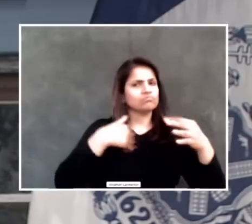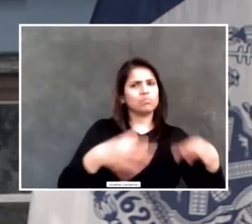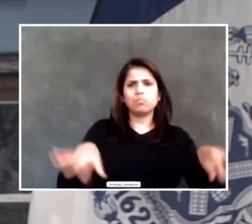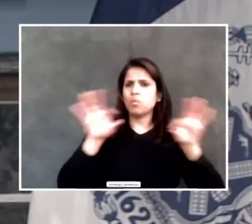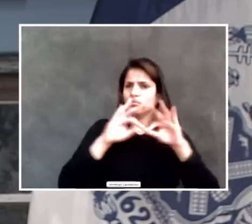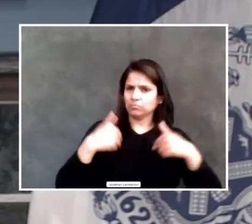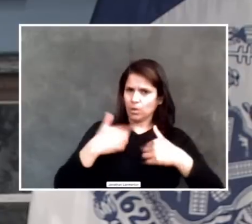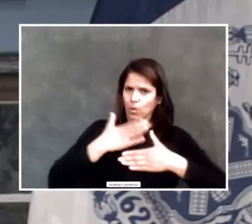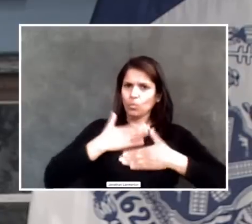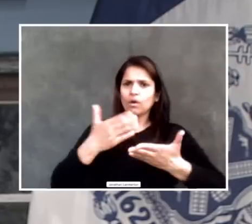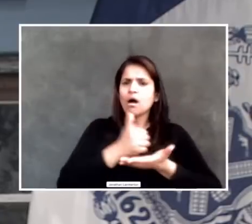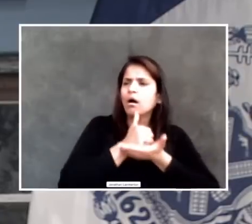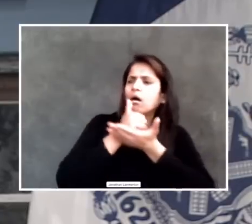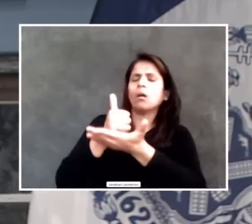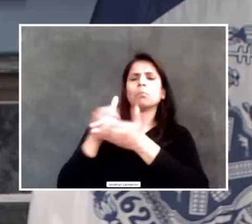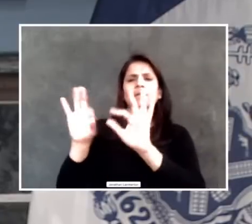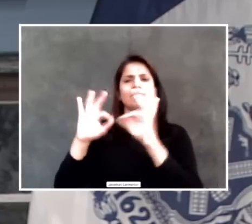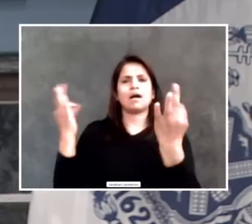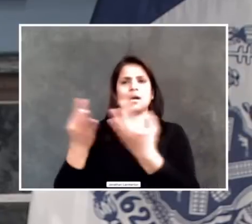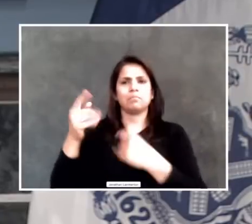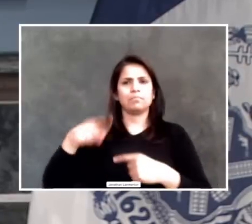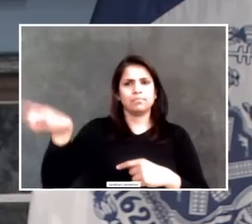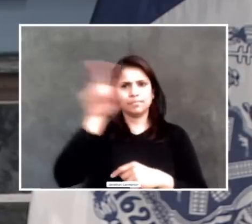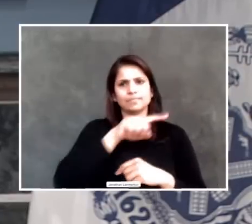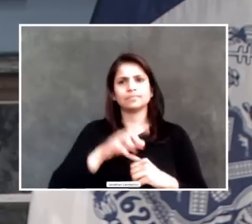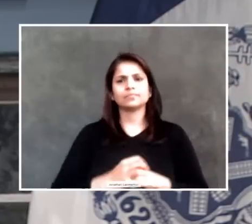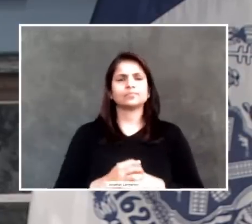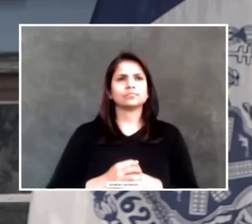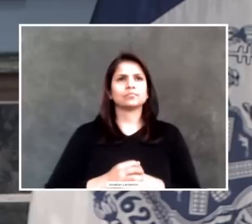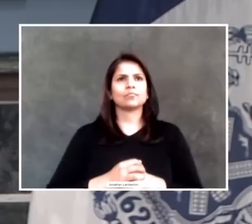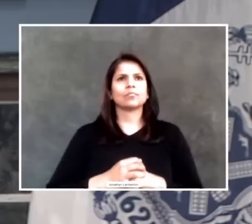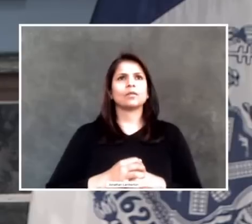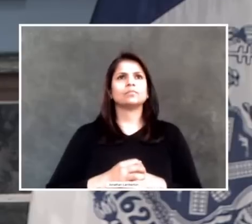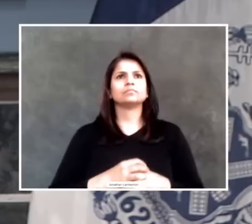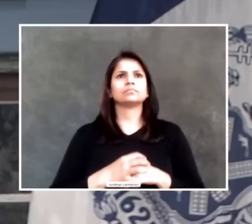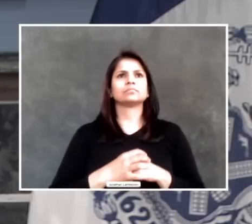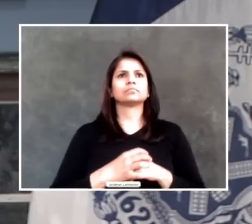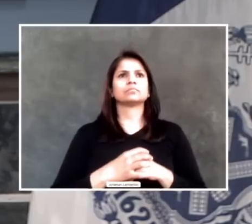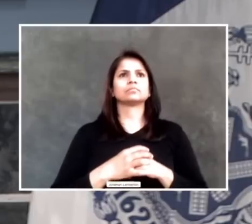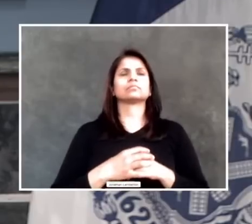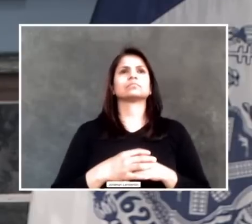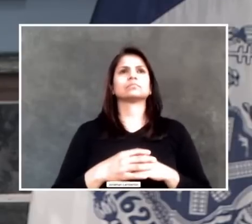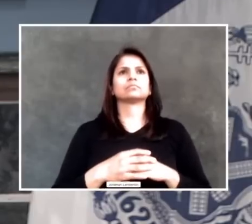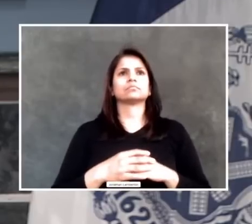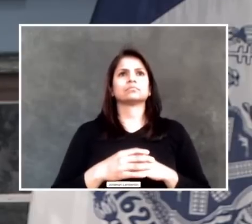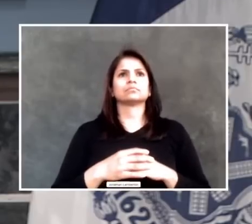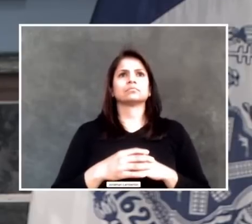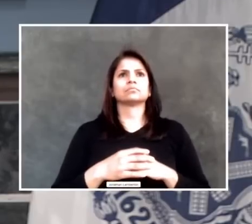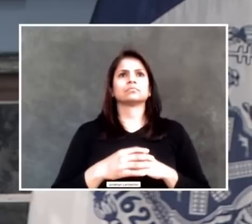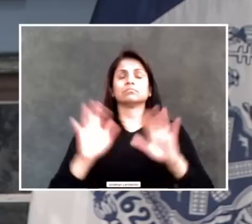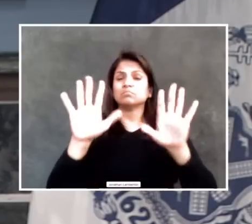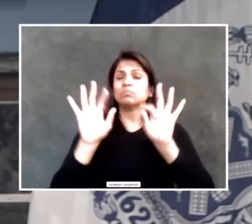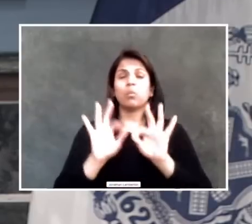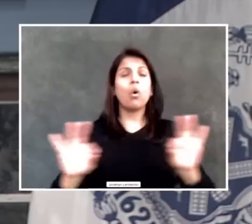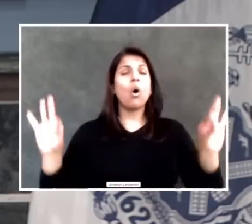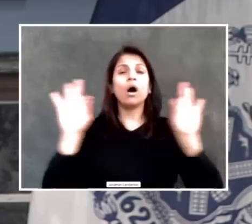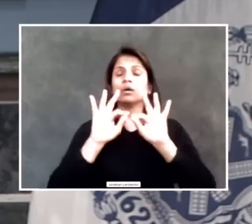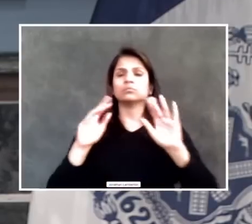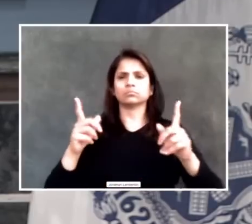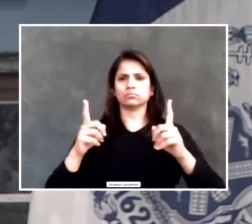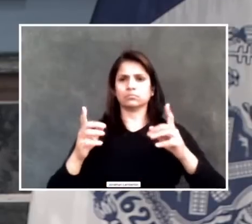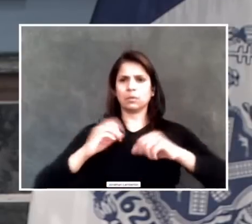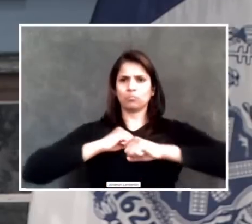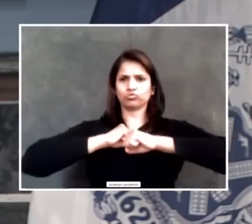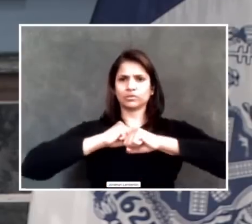people, protecting their health, protecting our hospitals, making sure people are safe, making sure our first responders are there when people need